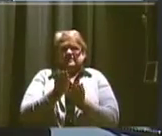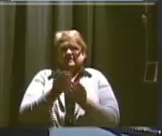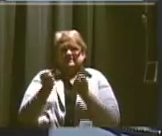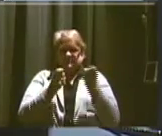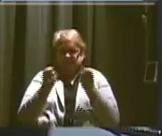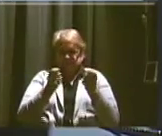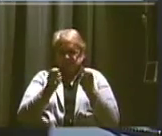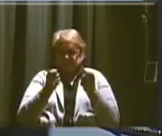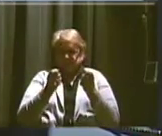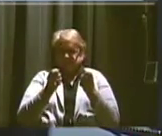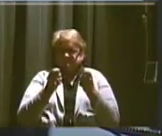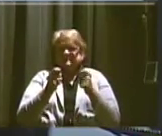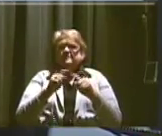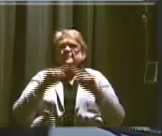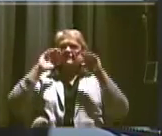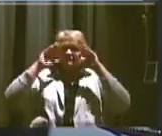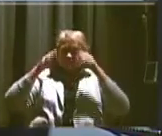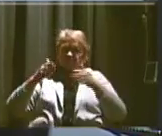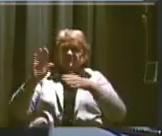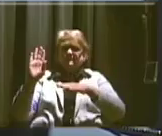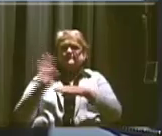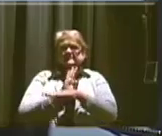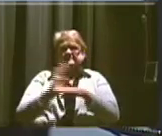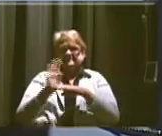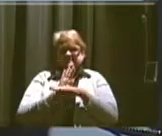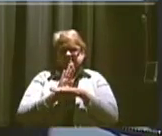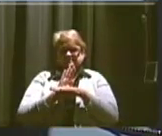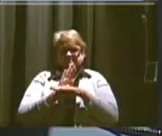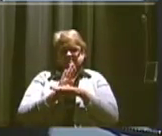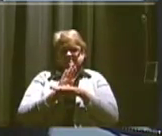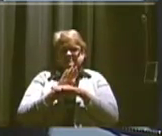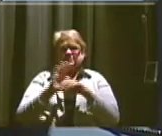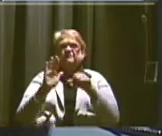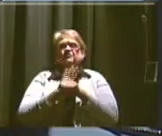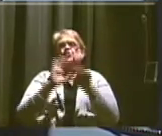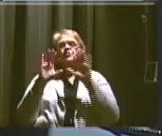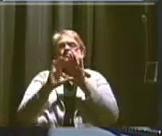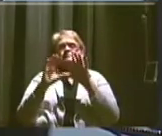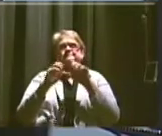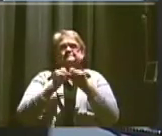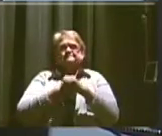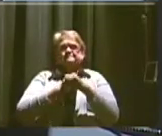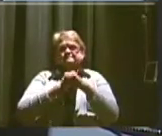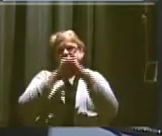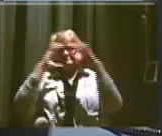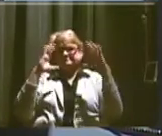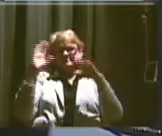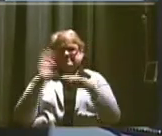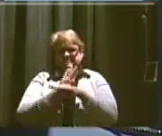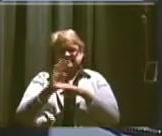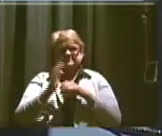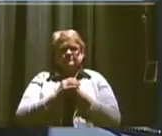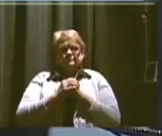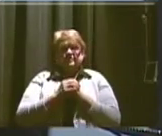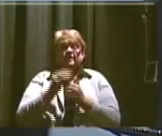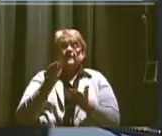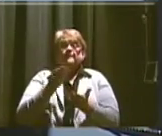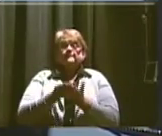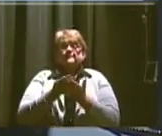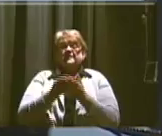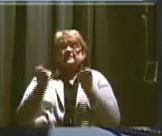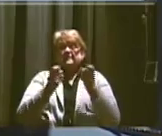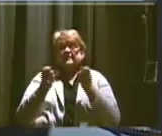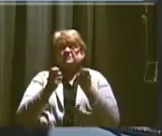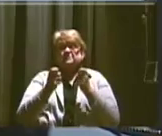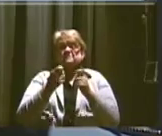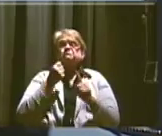on business as a whole. So this year, the reason why I feel like this is the most important year for me is because money management carries out throughout your whole